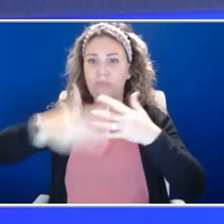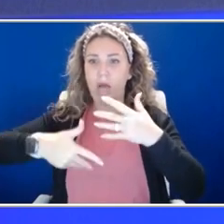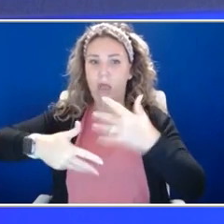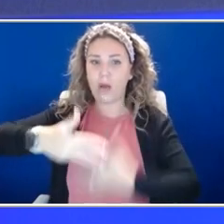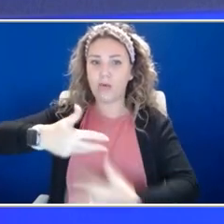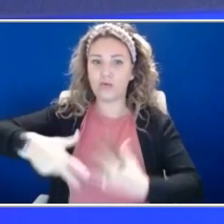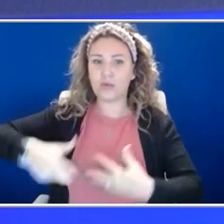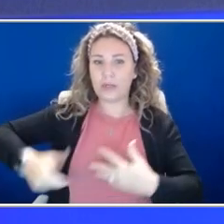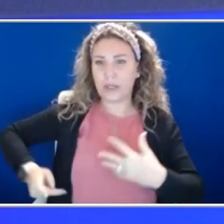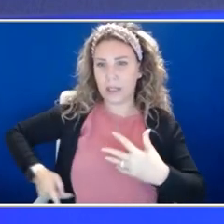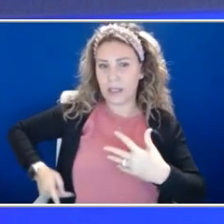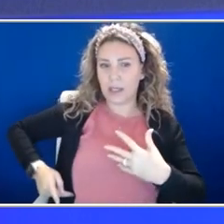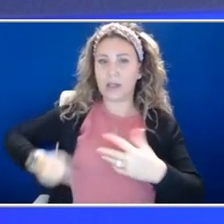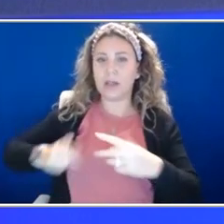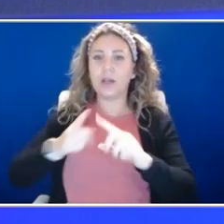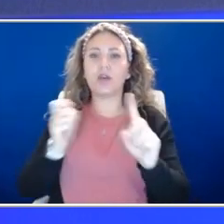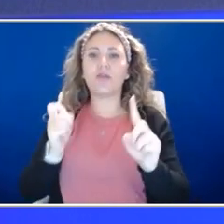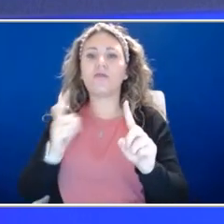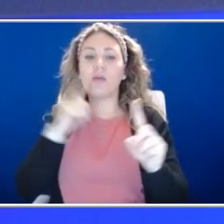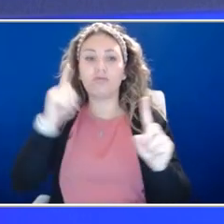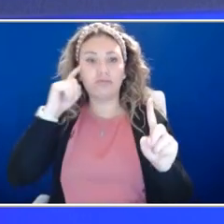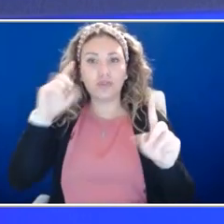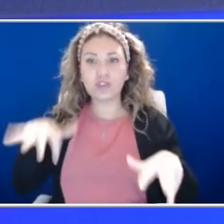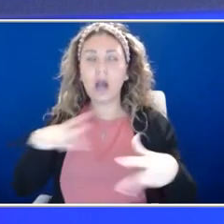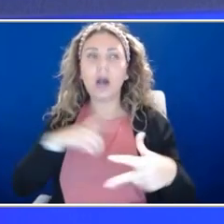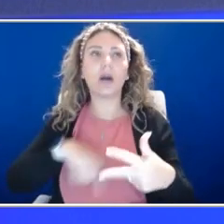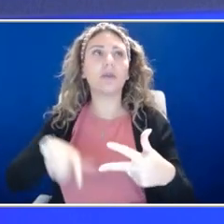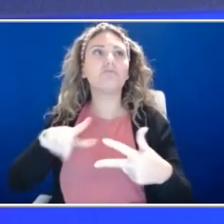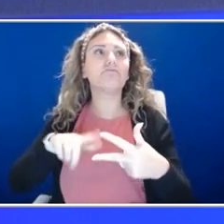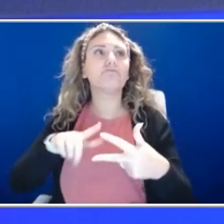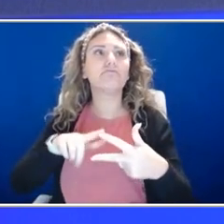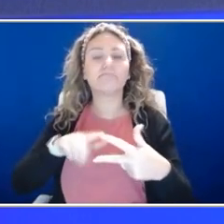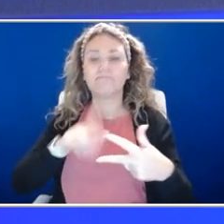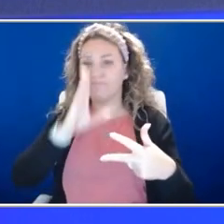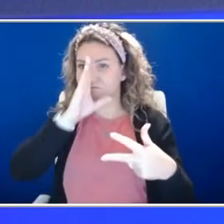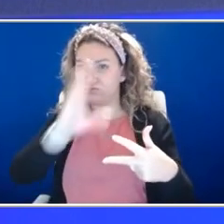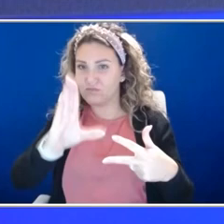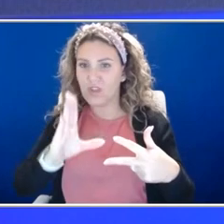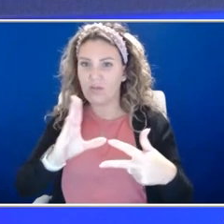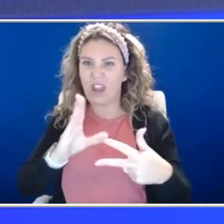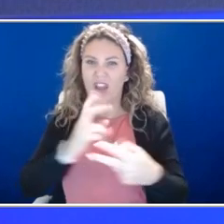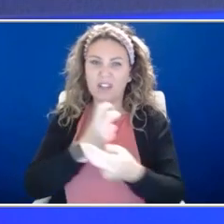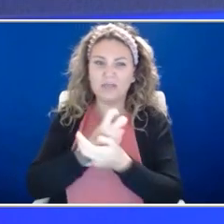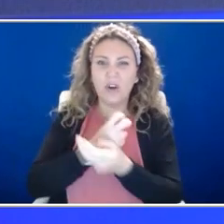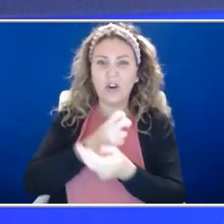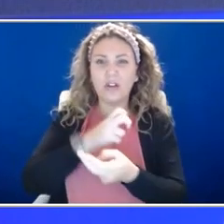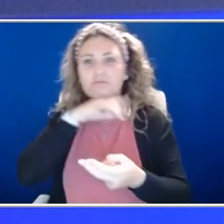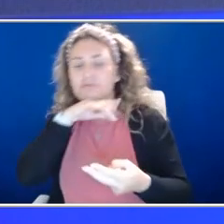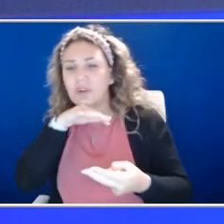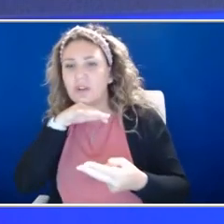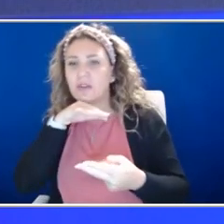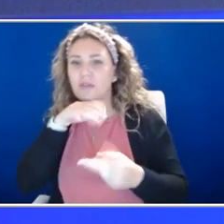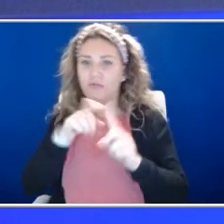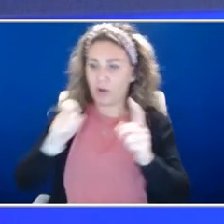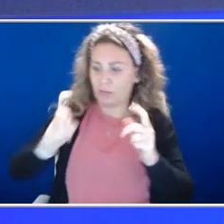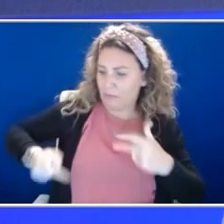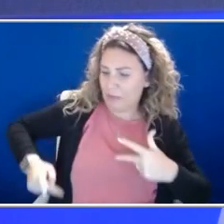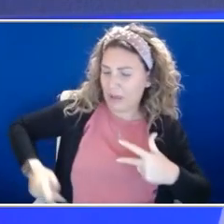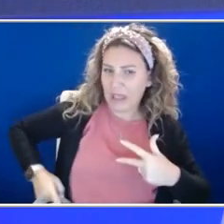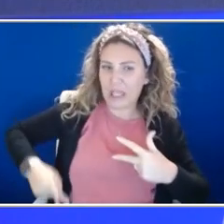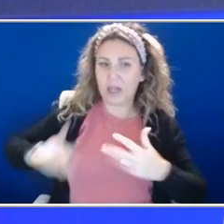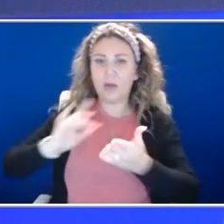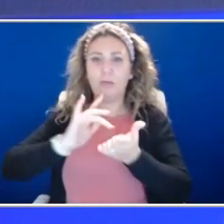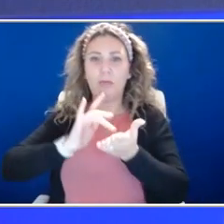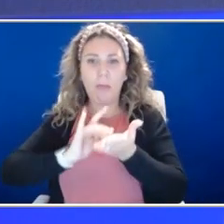usually caused by things like shock, a direct toxic insult to the kidney from medications or